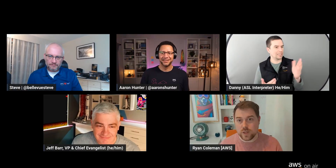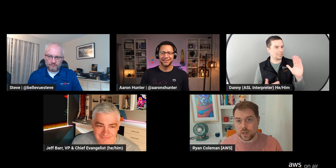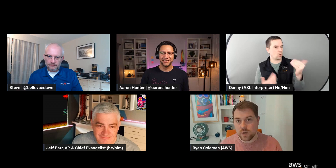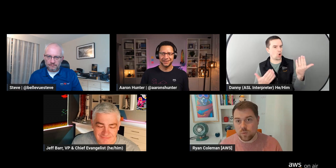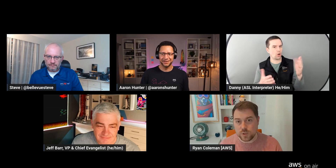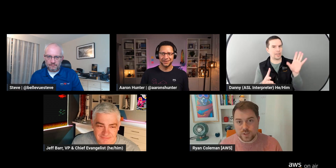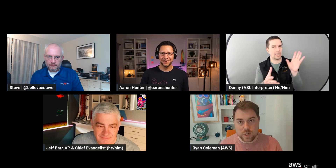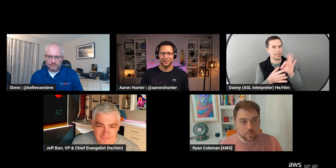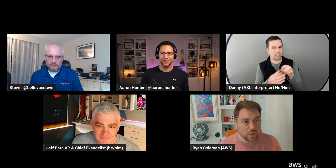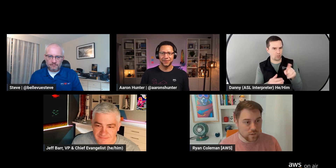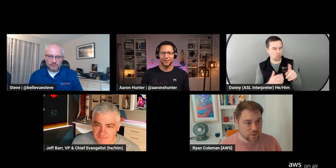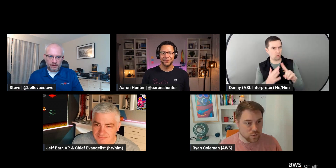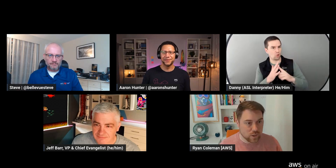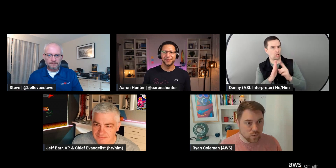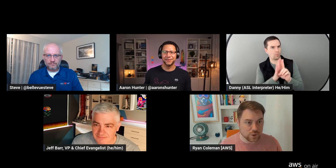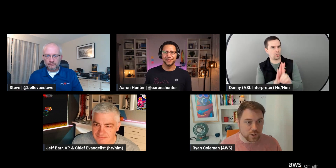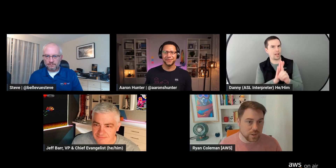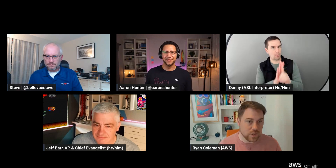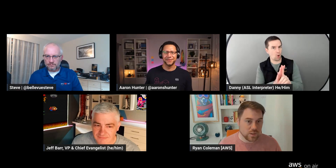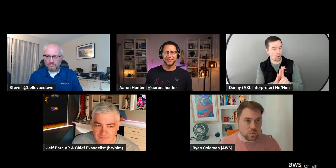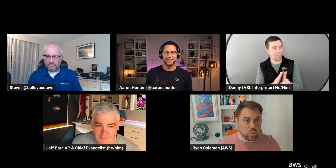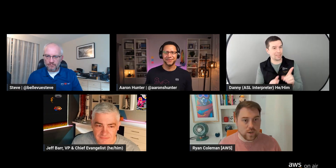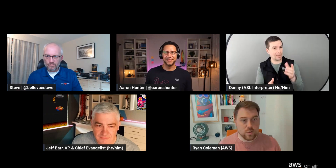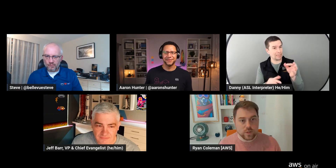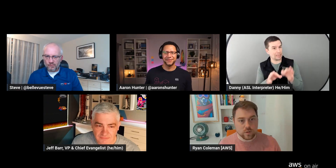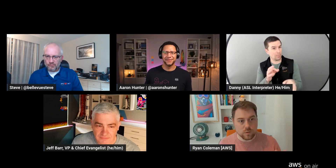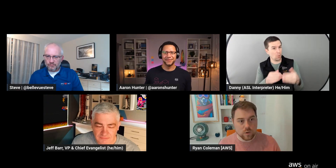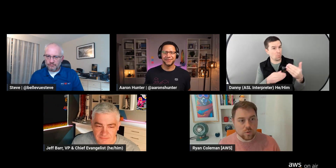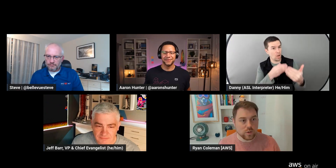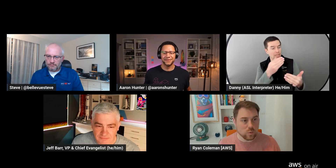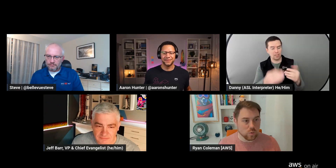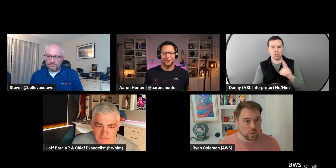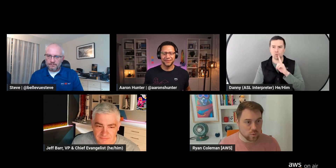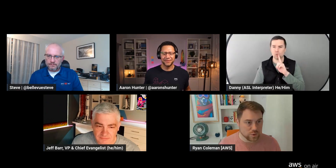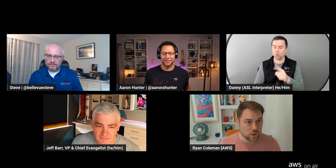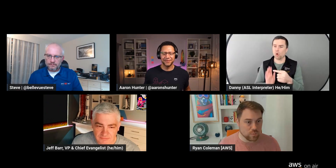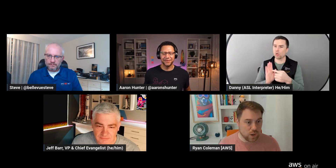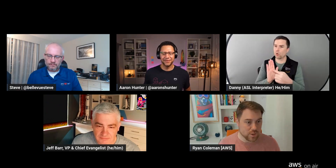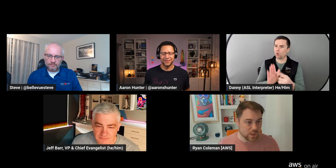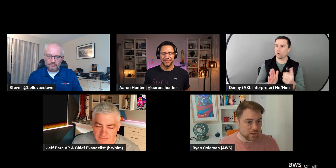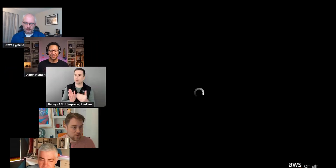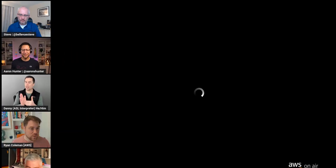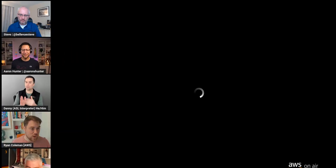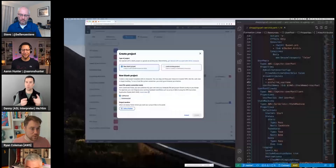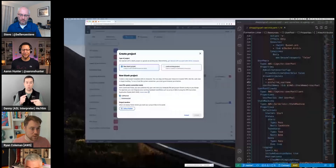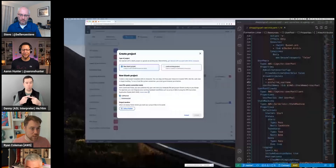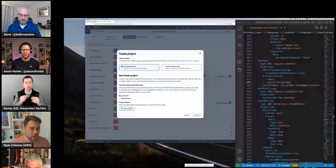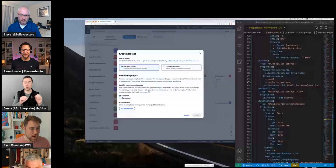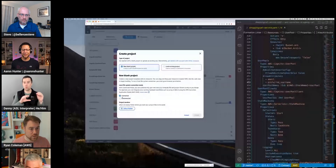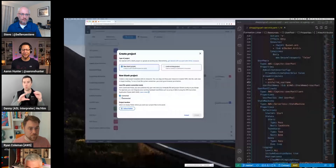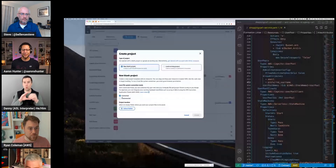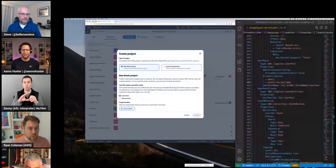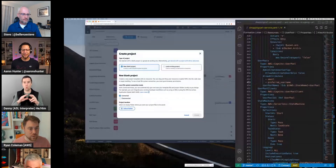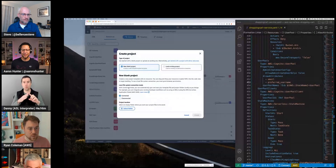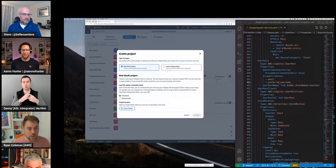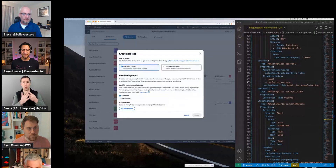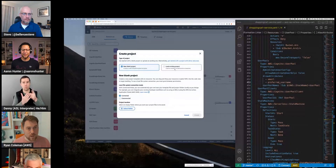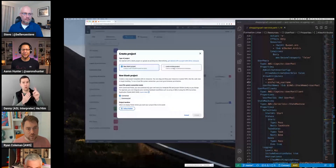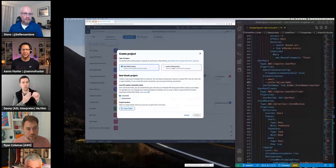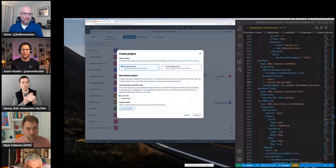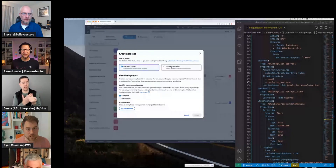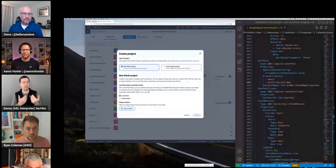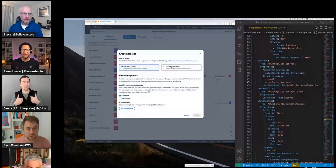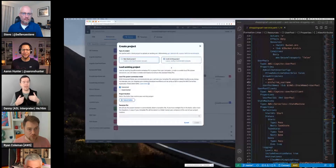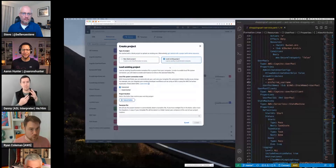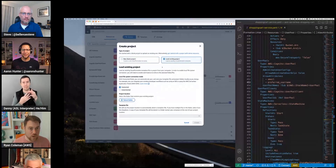walk through that again one more time. That's a great question. So when you either load or start a project, you have this option to connect, this